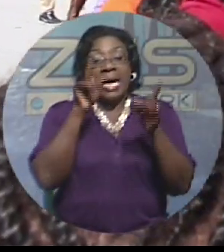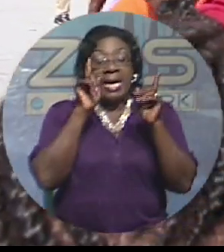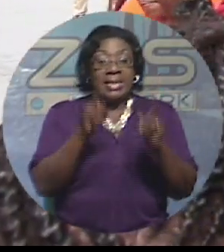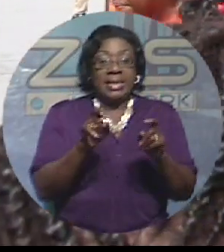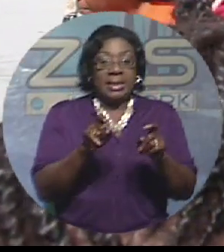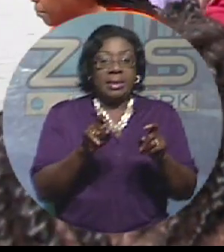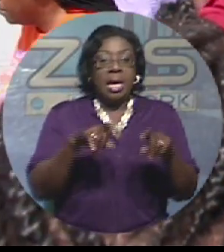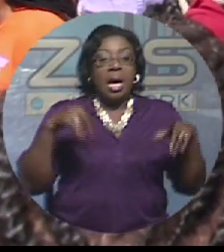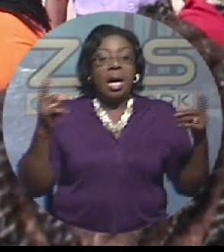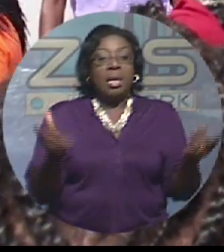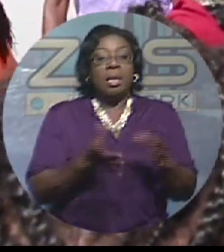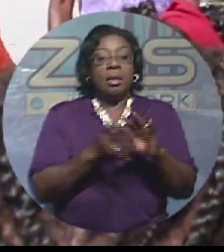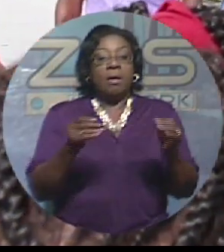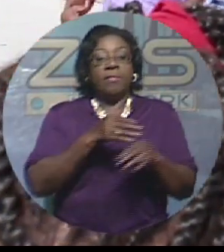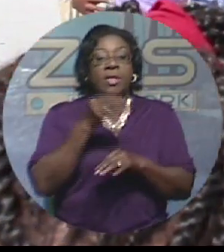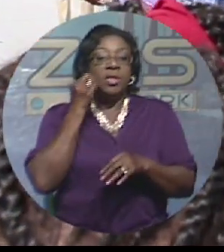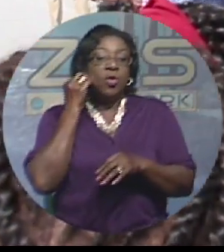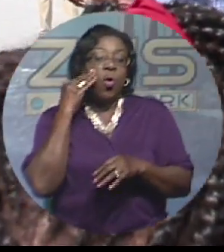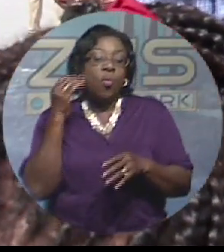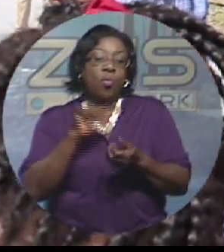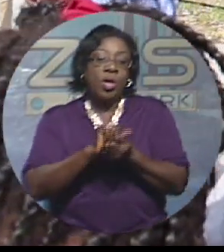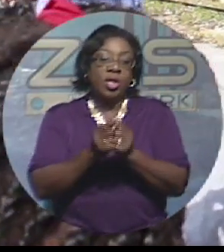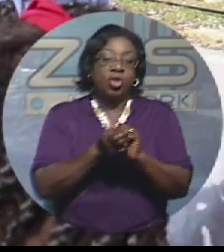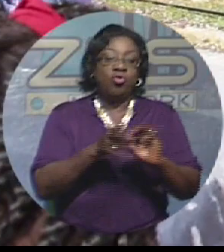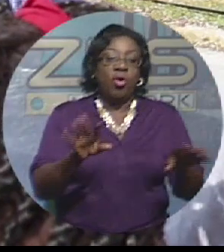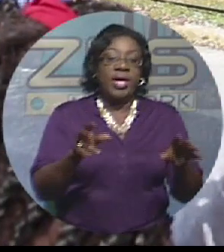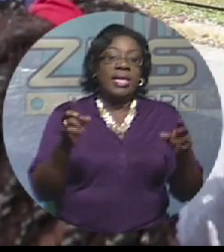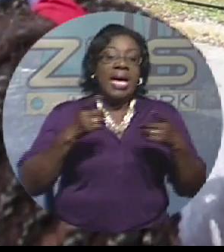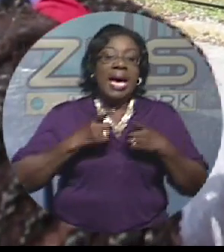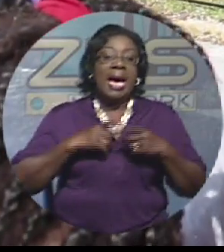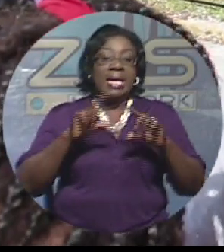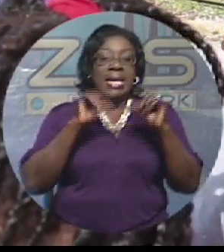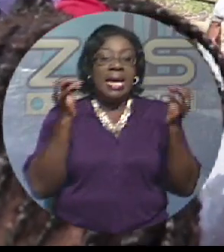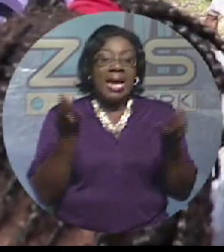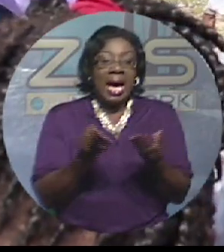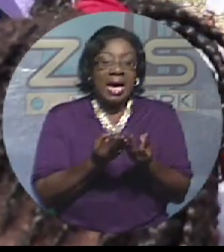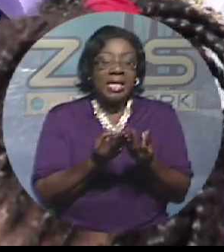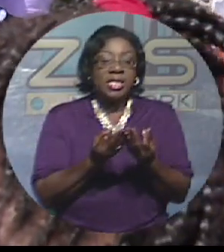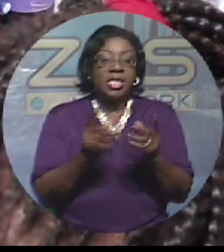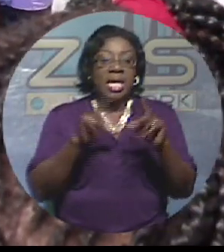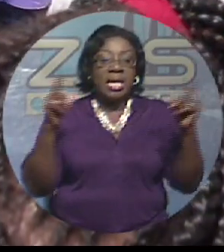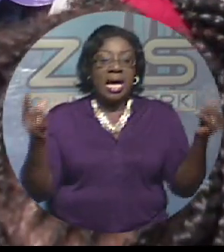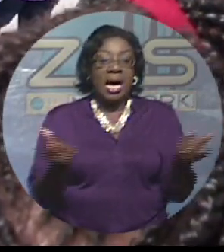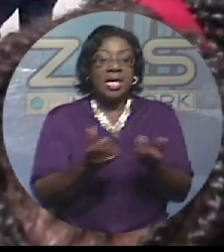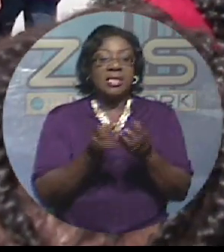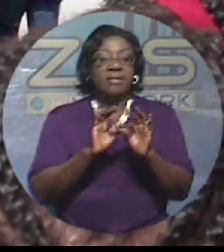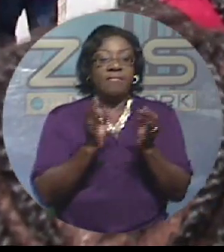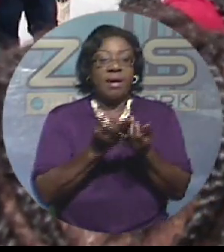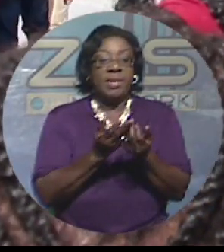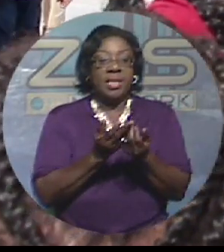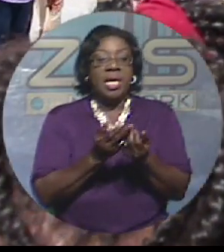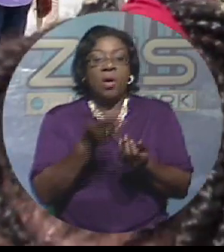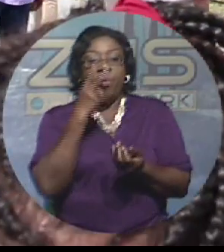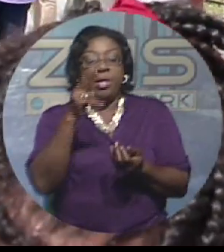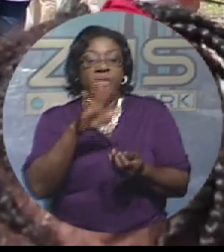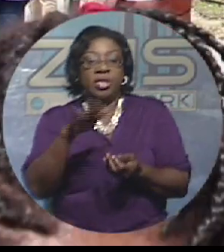homes that were destroyed are large families, a lot of young kids. And then when you see the kids hanging on their